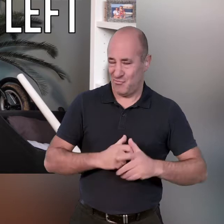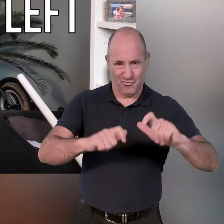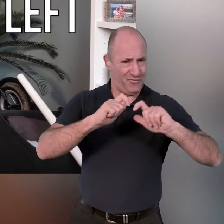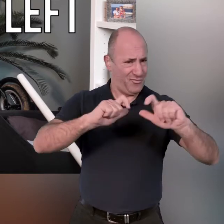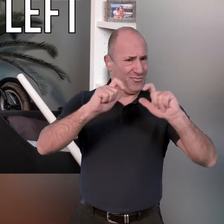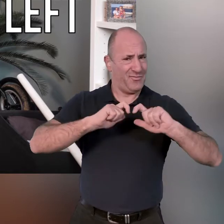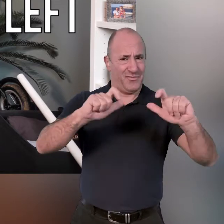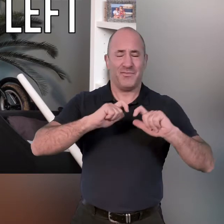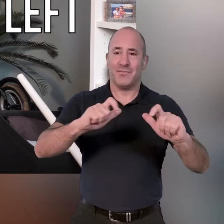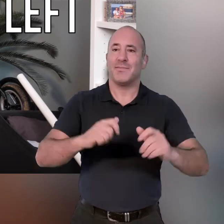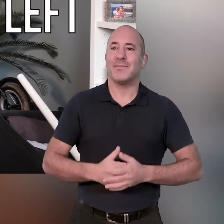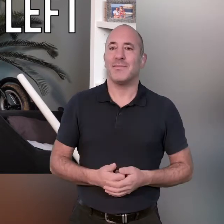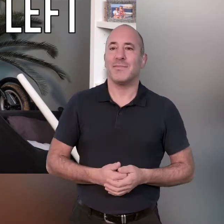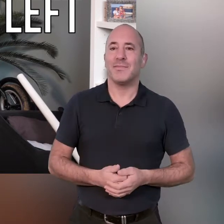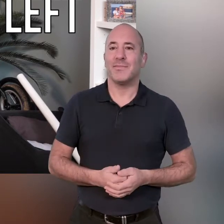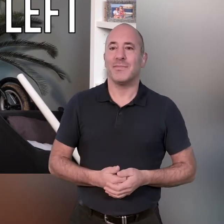Keep going, keep going.